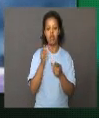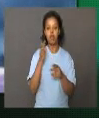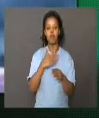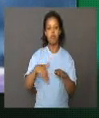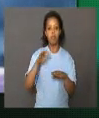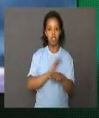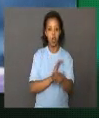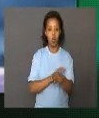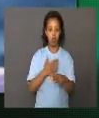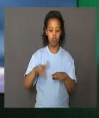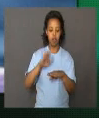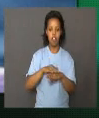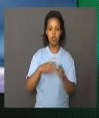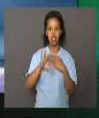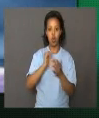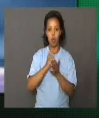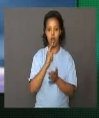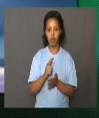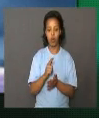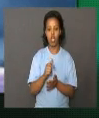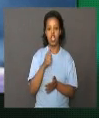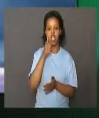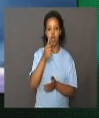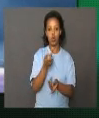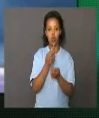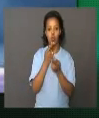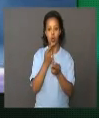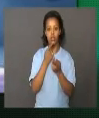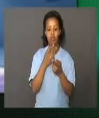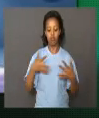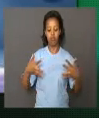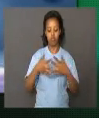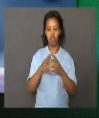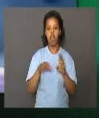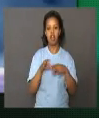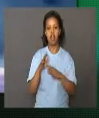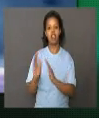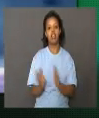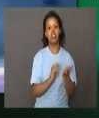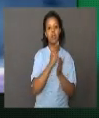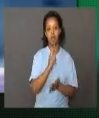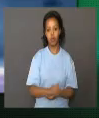virus and proteins on the surface of the T helper cell.